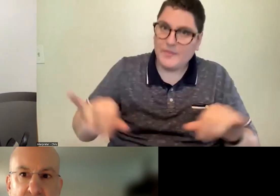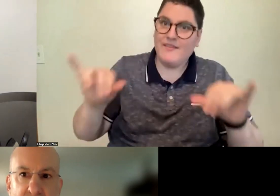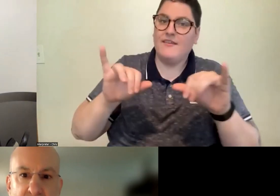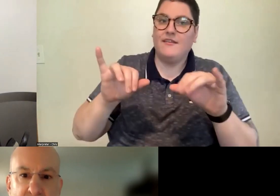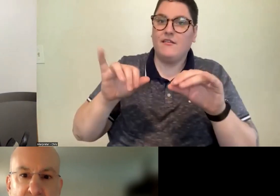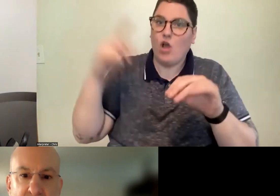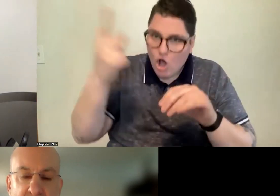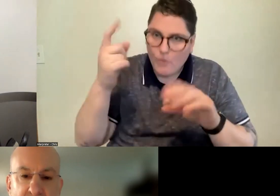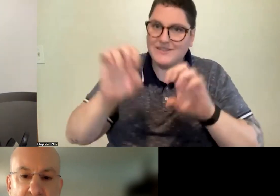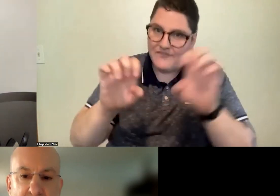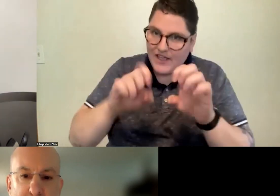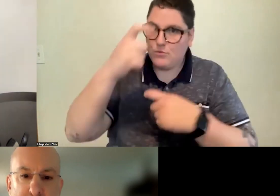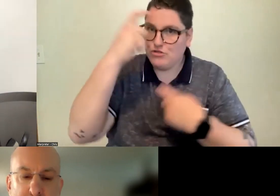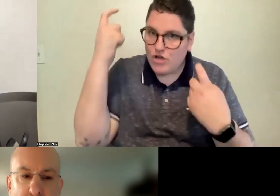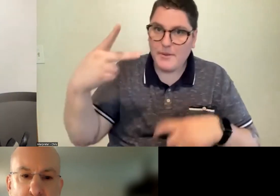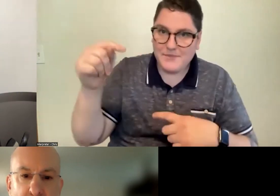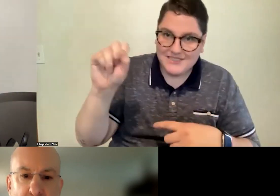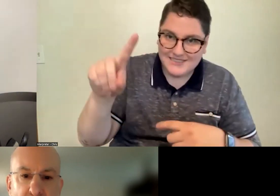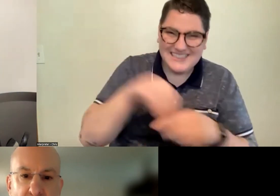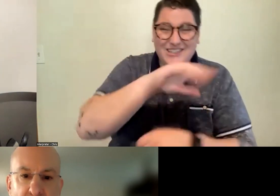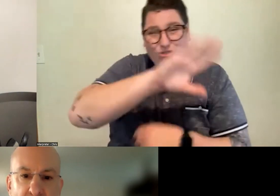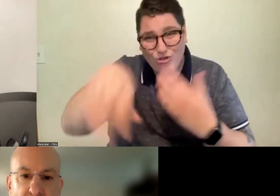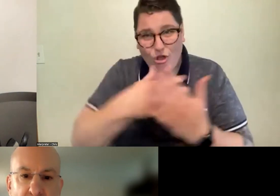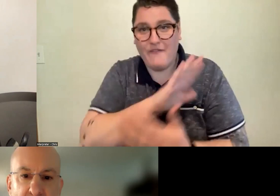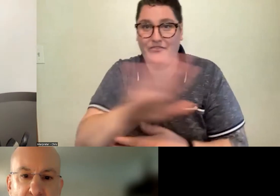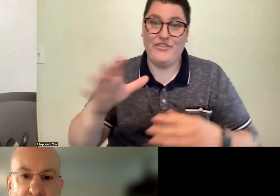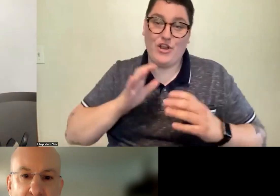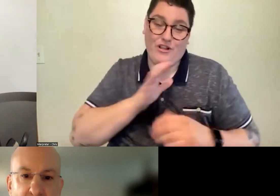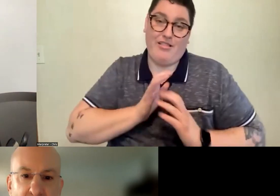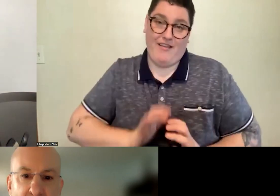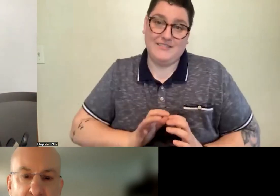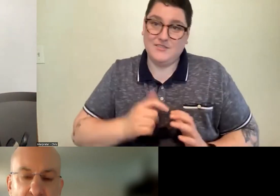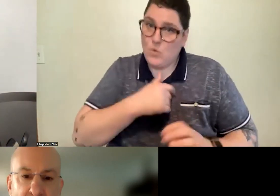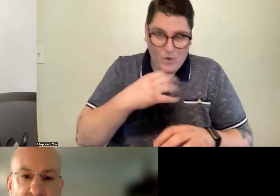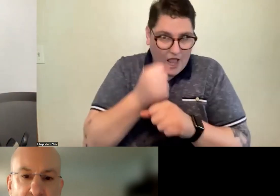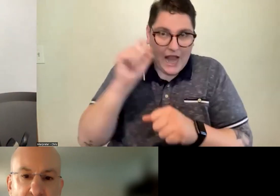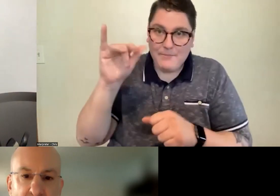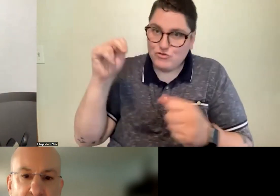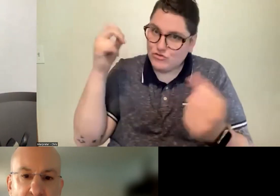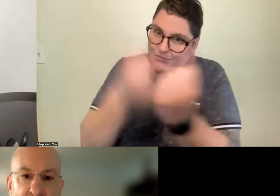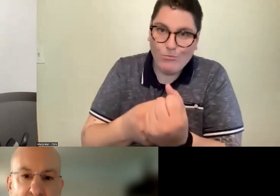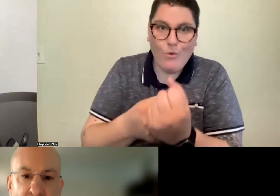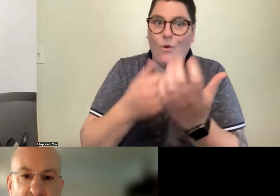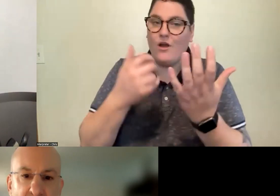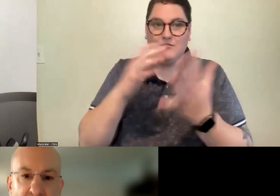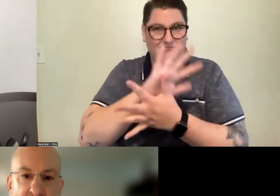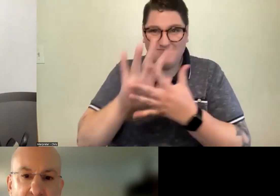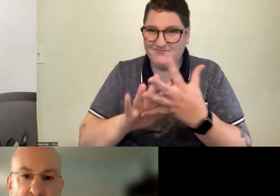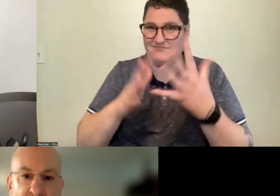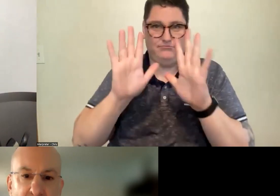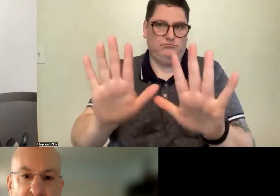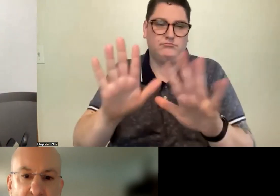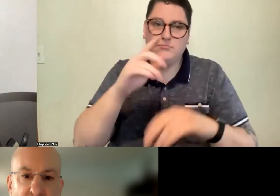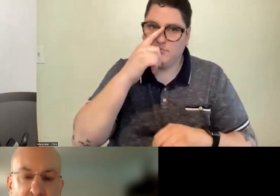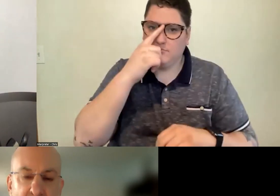systematically evaluate trauma and PTSD in all of their clients. We got administrative support behind that. We went to different team meetings and so on.